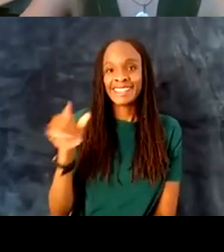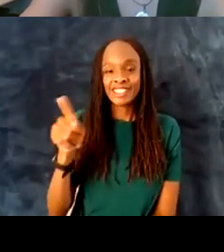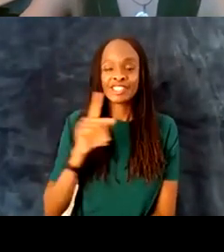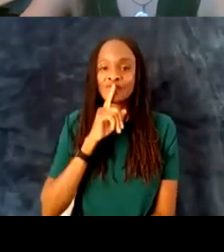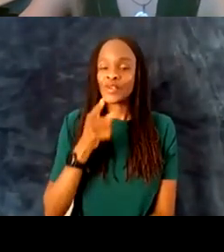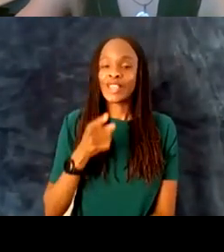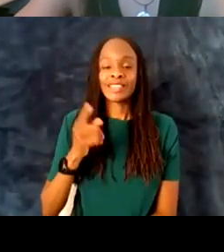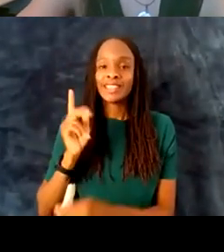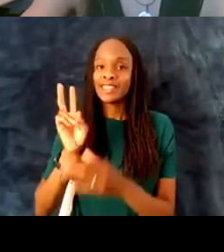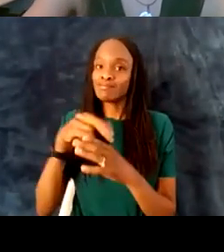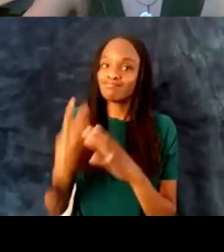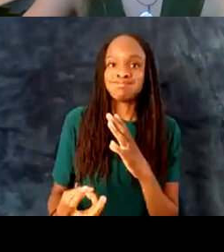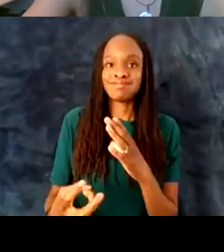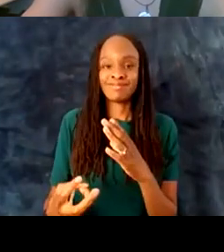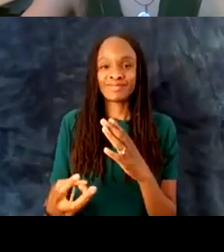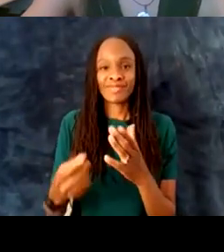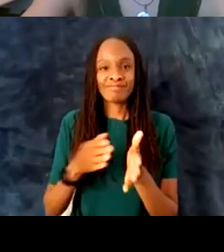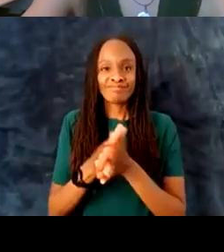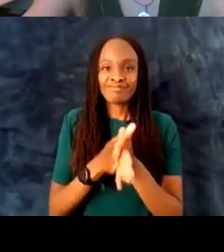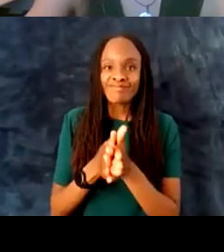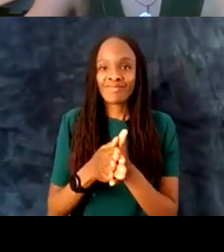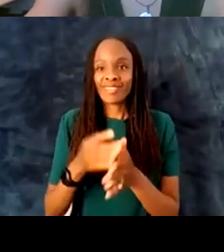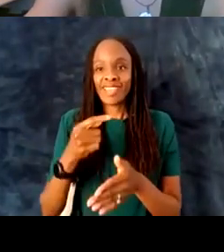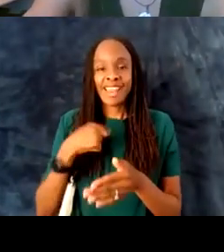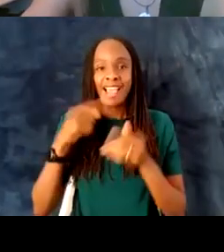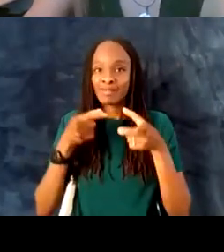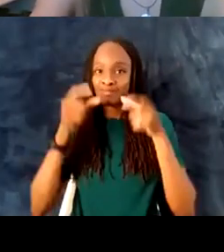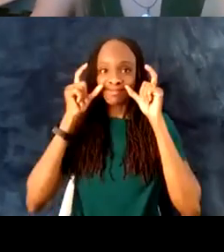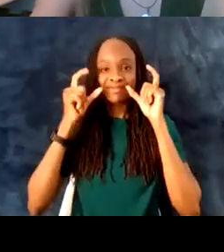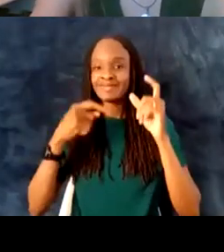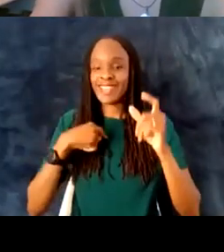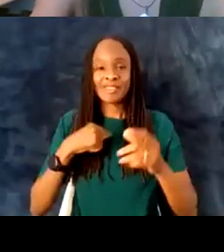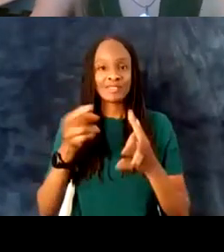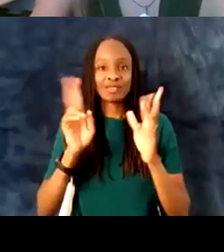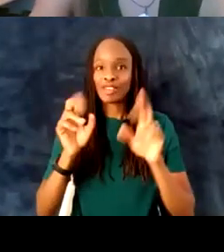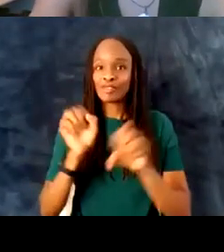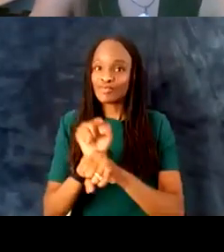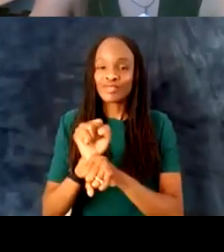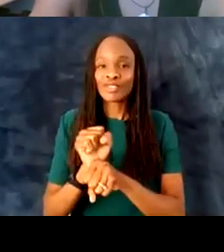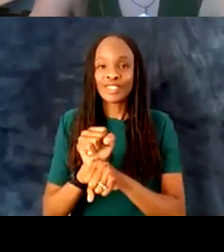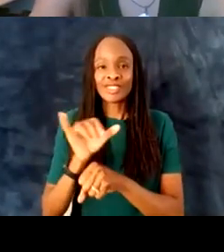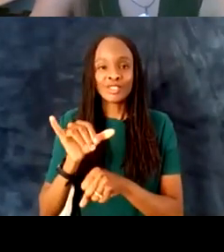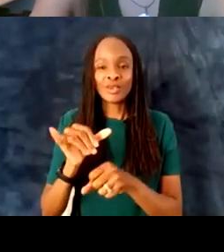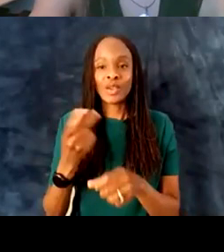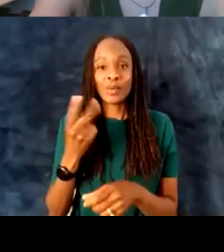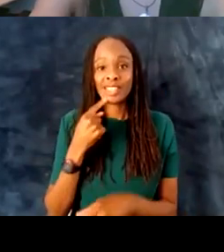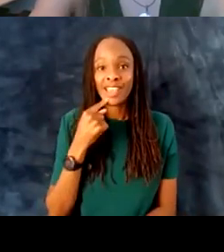and jumped in. And I, you know, put my glasses on and jumped in. And we said, you know, it's incredible